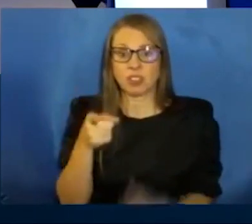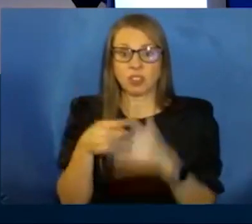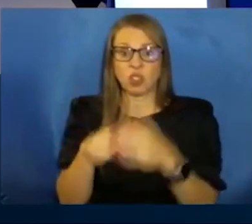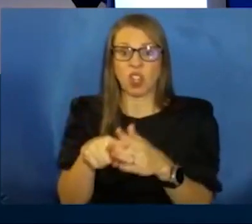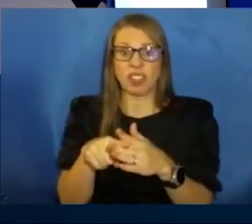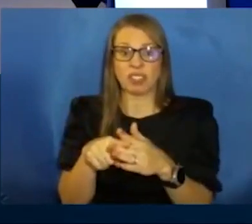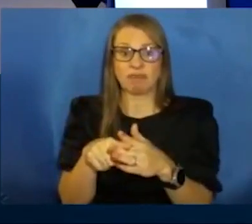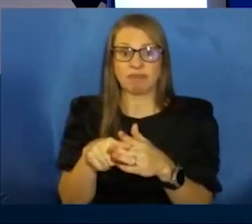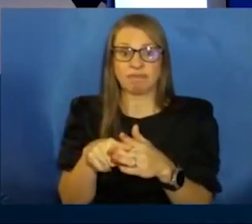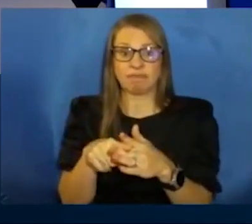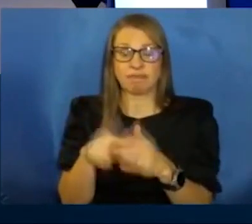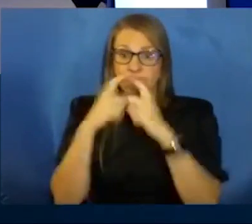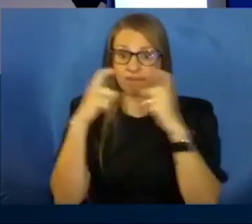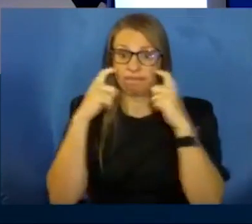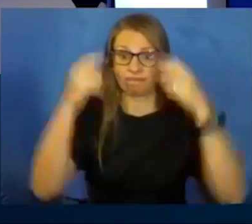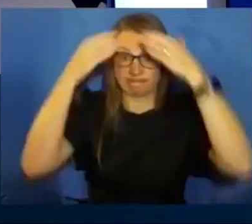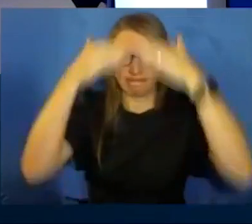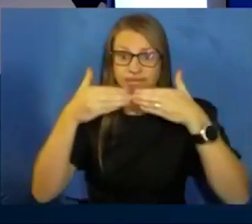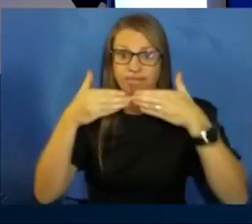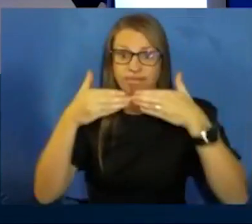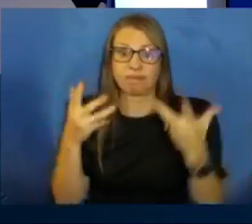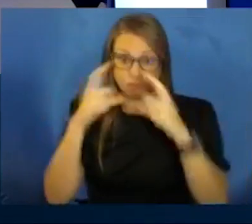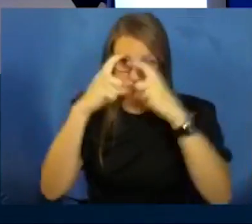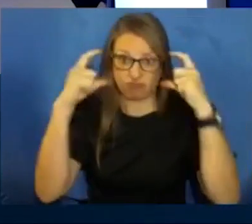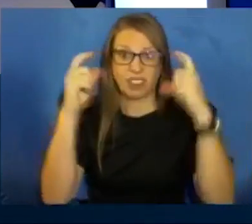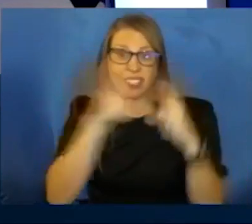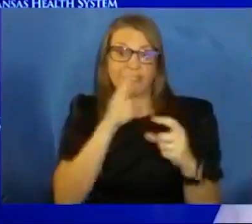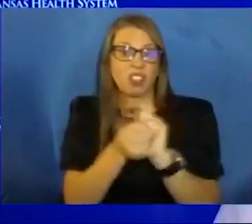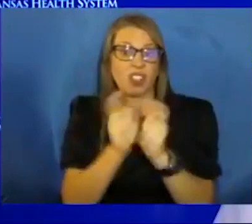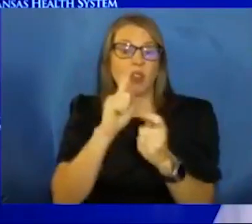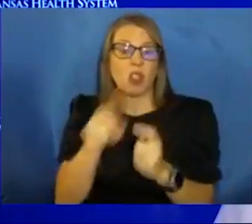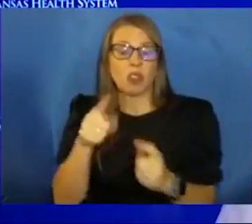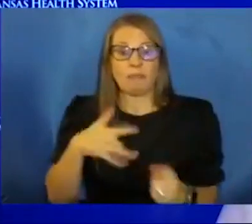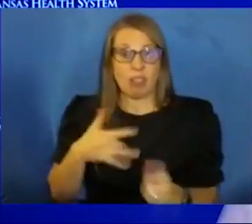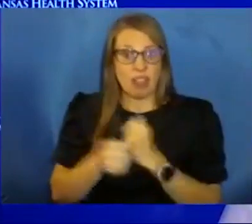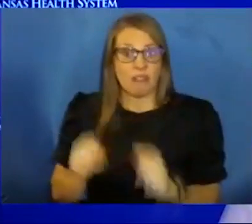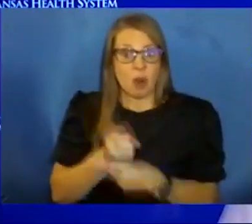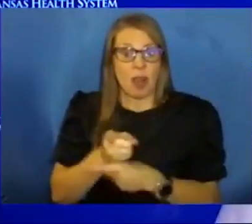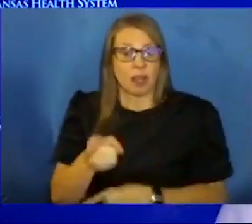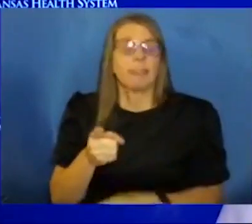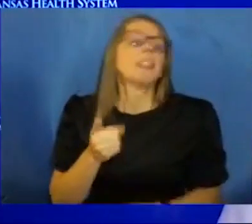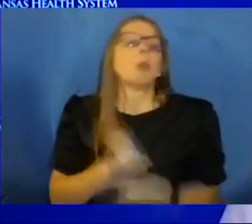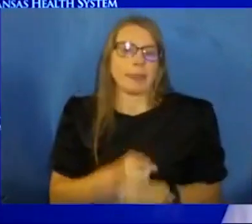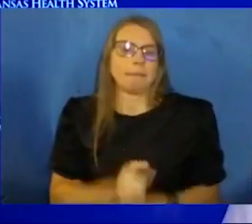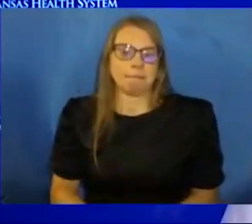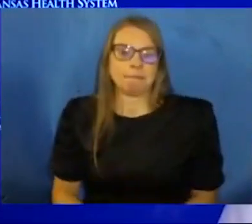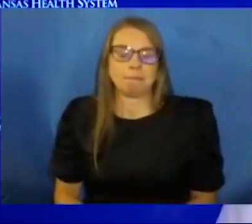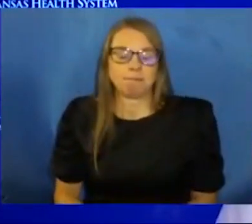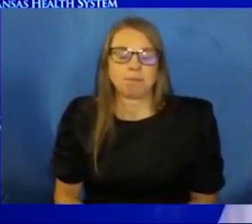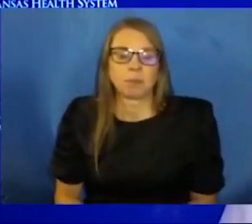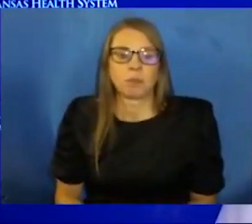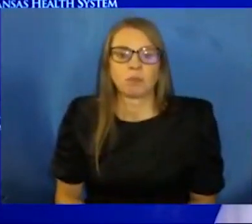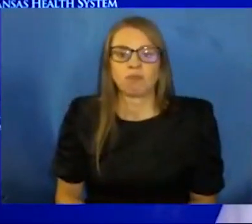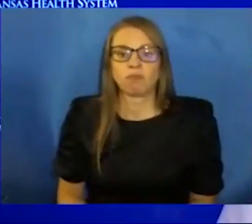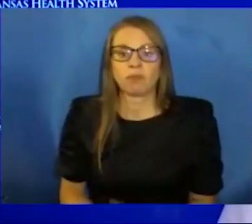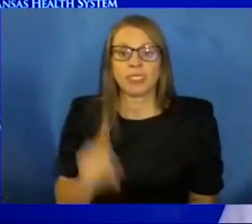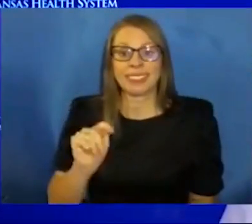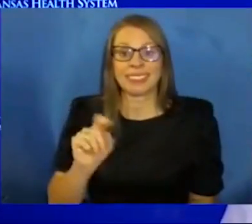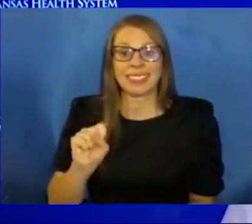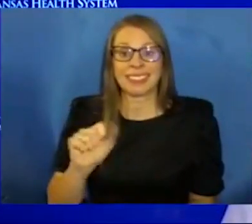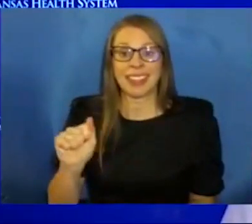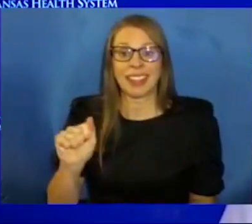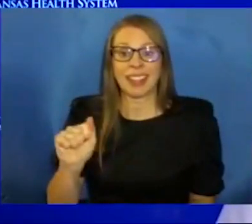it's nice when people call out people on airplanes that aren't wearing masks. I mean, really, the airlines haven't mm-hmm. tolerated much, have they, Dr. Hawkinson? Because you've been traveling yeah. really since this